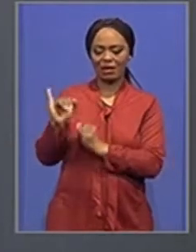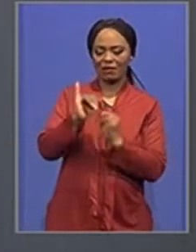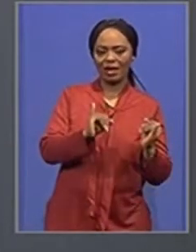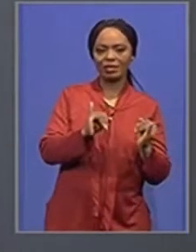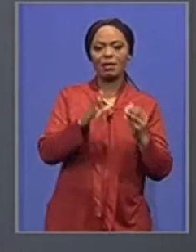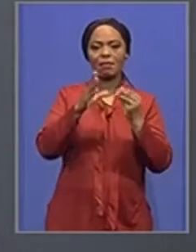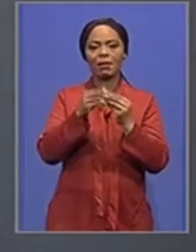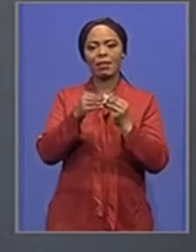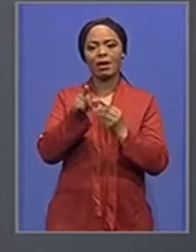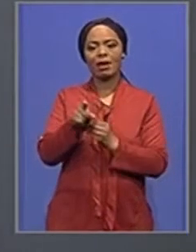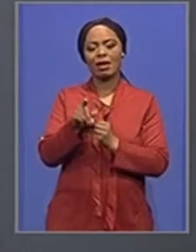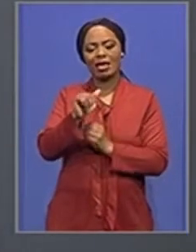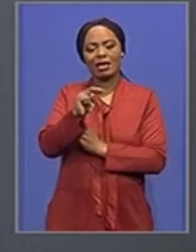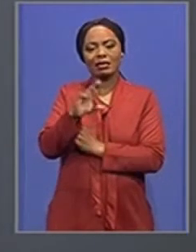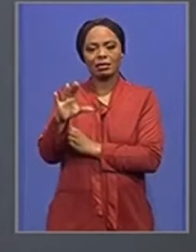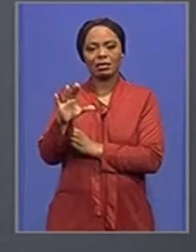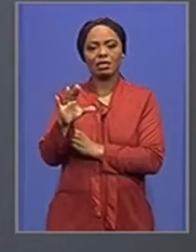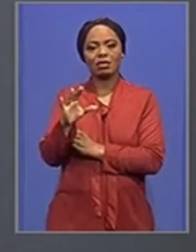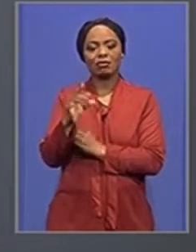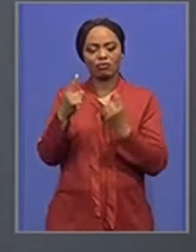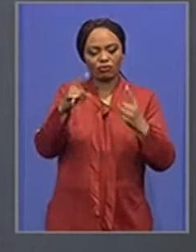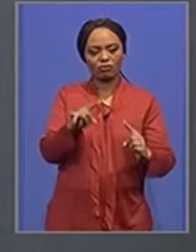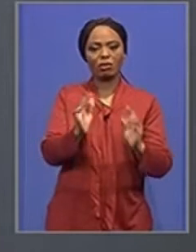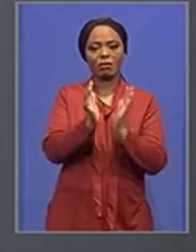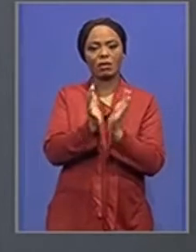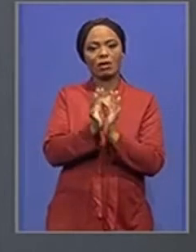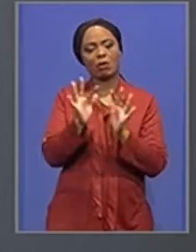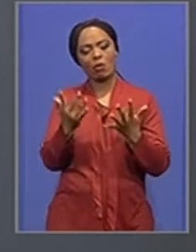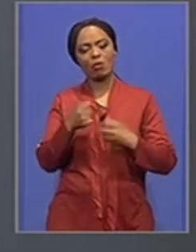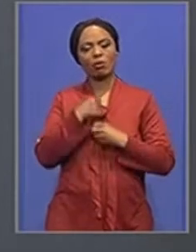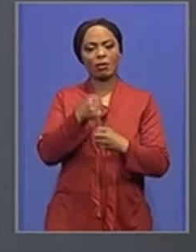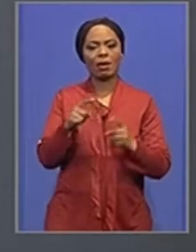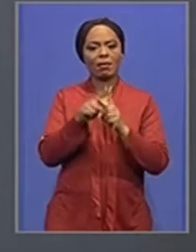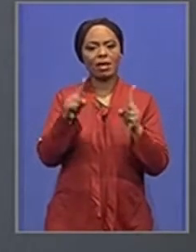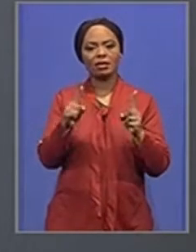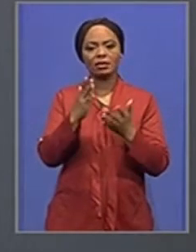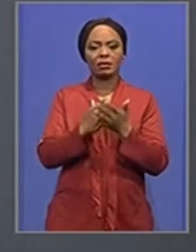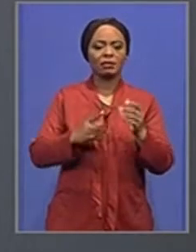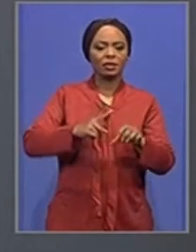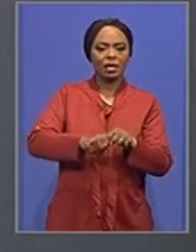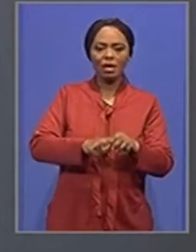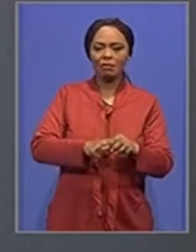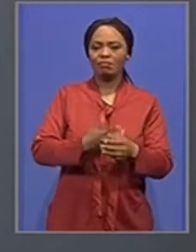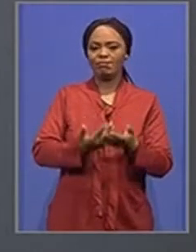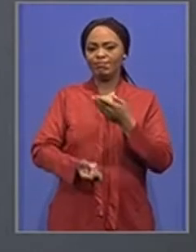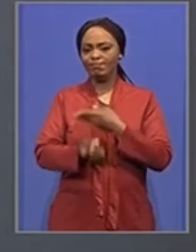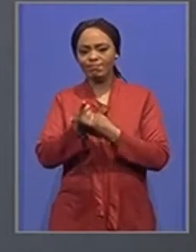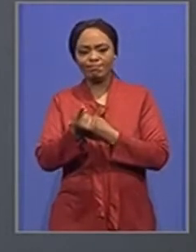attend these gatherings. It is unfortunate that at times our gatherings are hijacked by